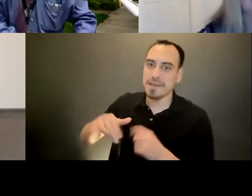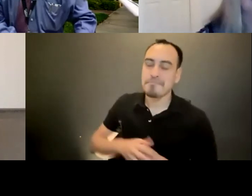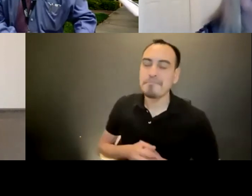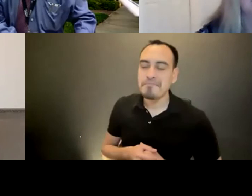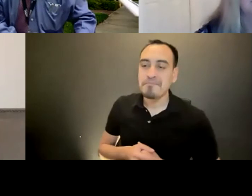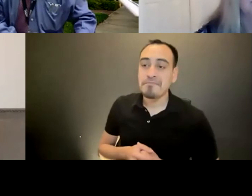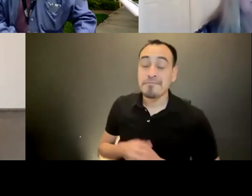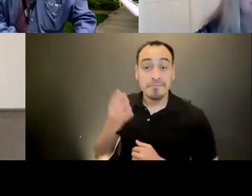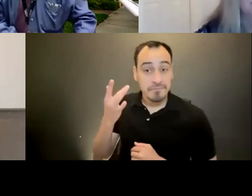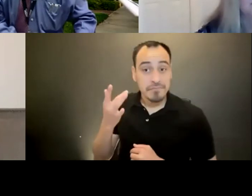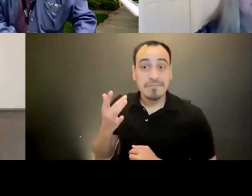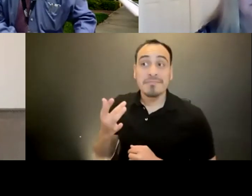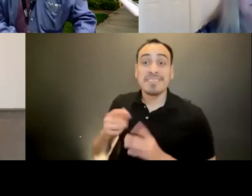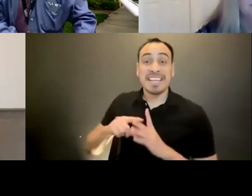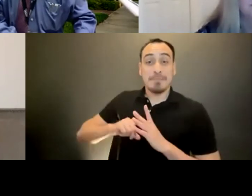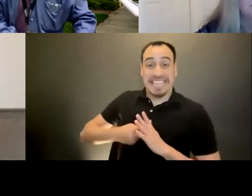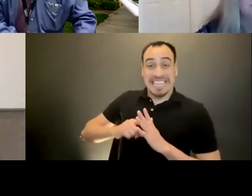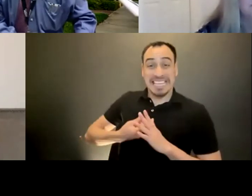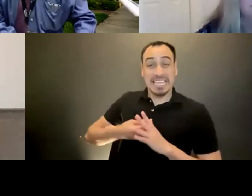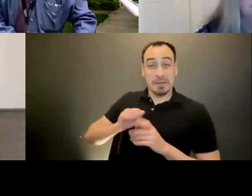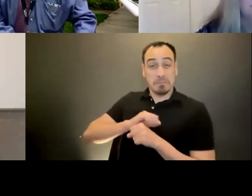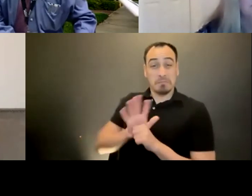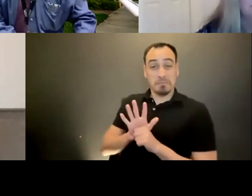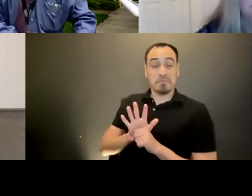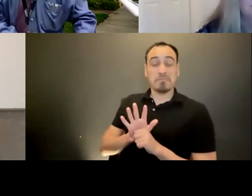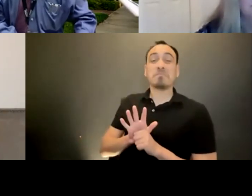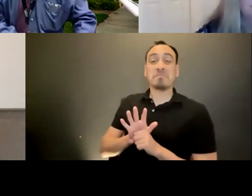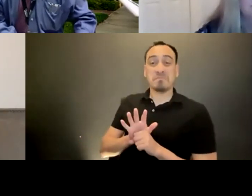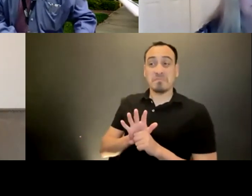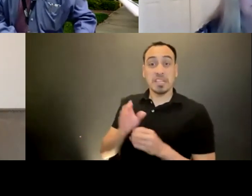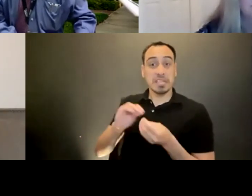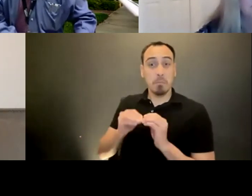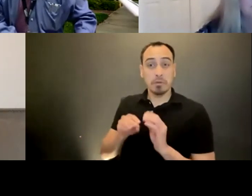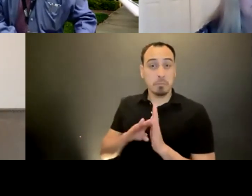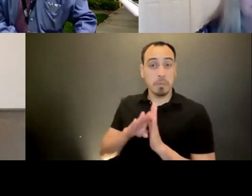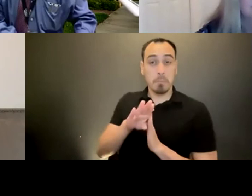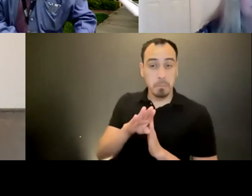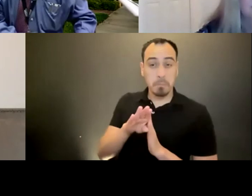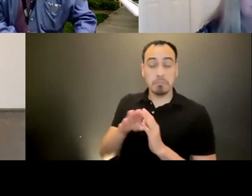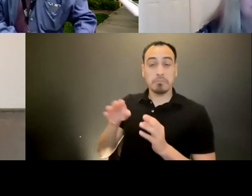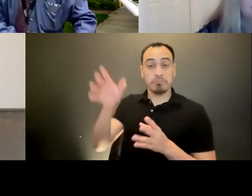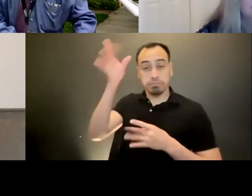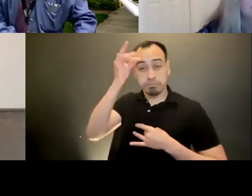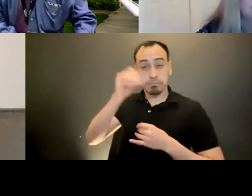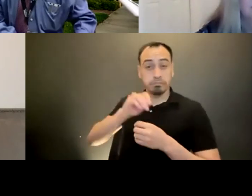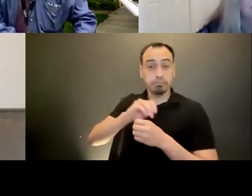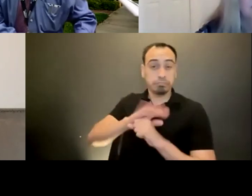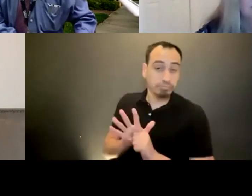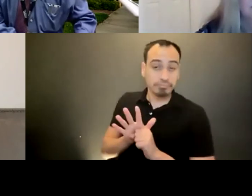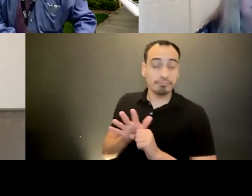beginning, the outbreaks we were seeing were often related to these kinds of gatherings, weddings, funerals,